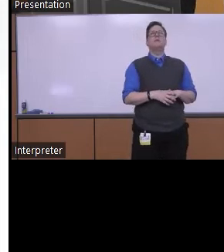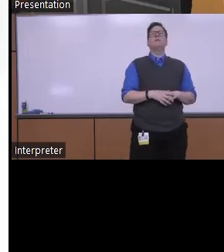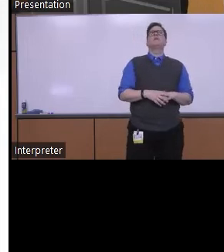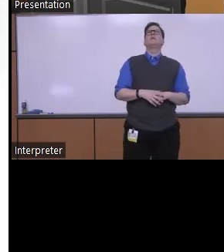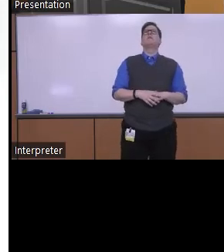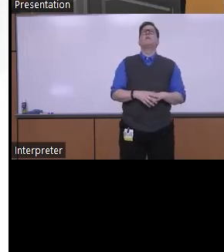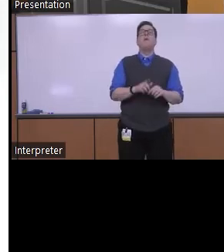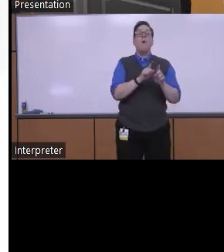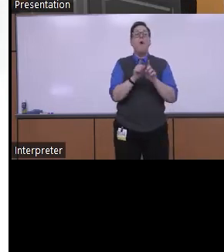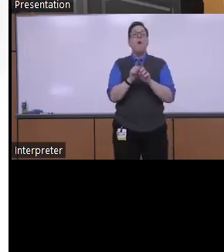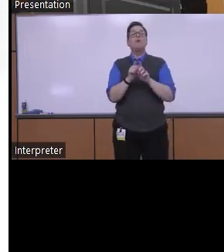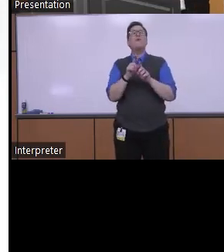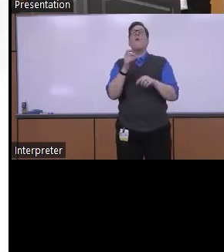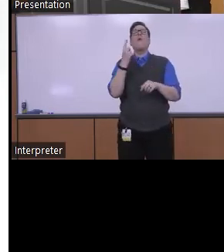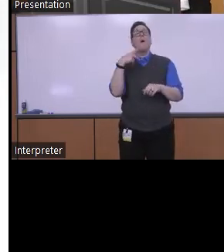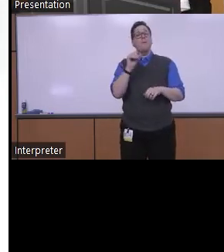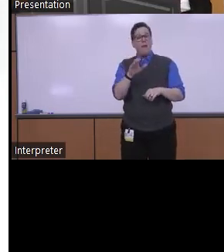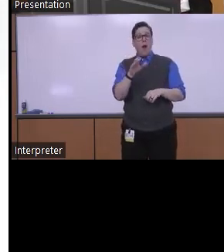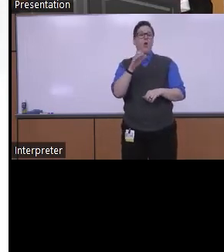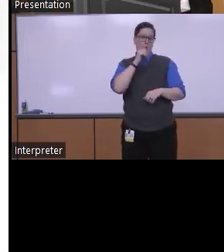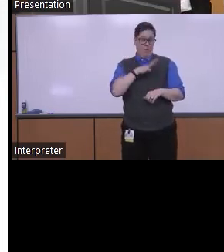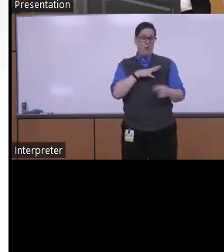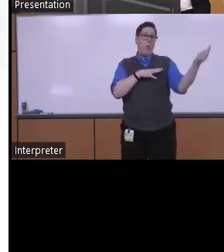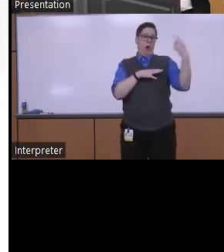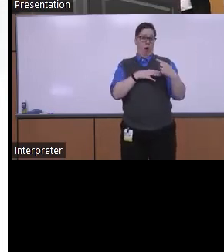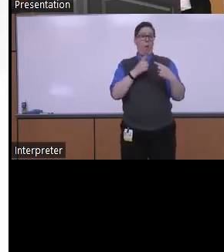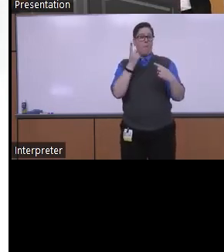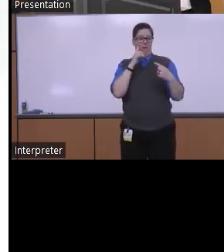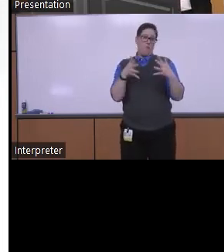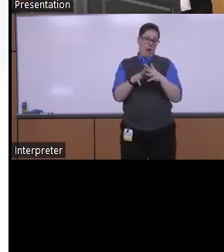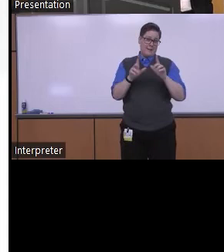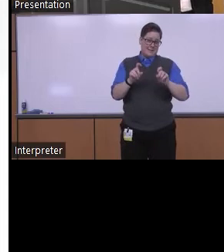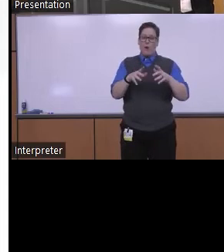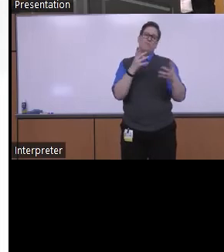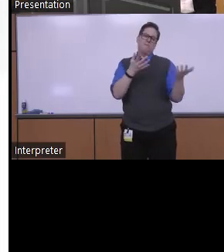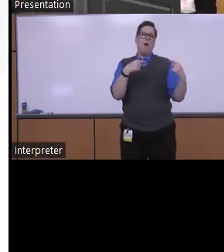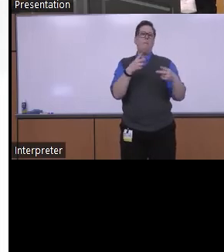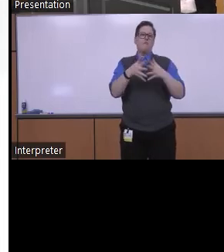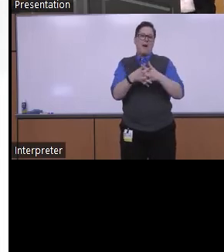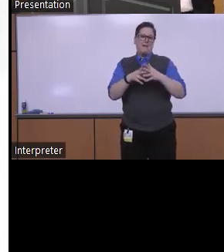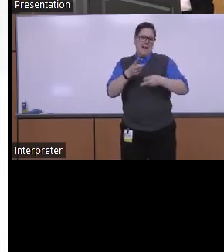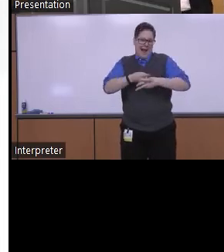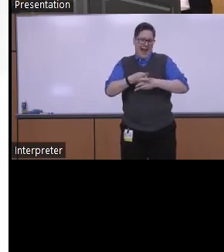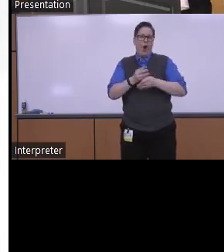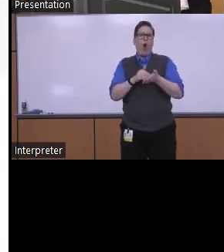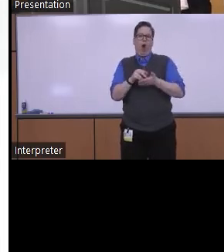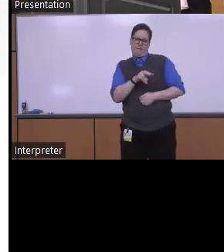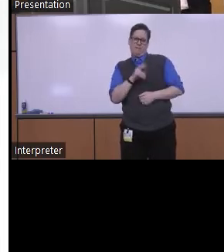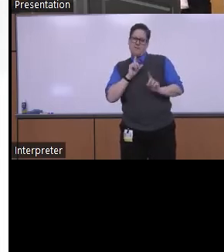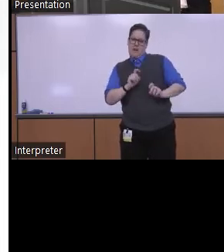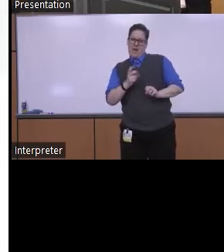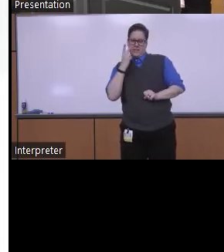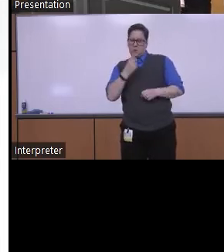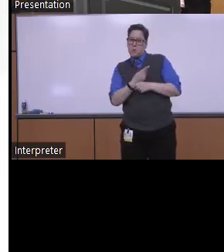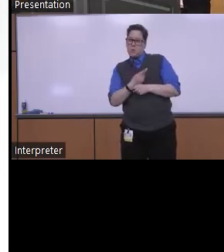people are more likely to be urine tested and reported than others. And in some cases, mothers are even faulted for when they use prescribed substances. So a